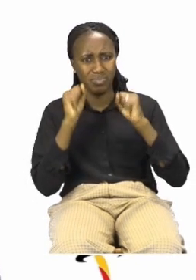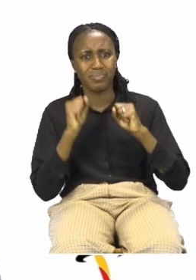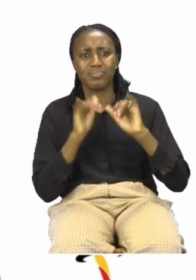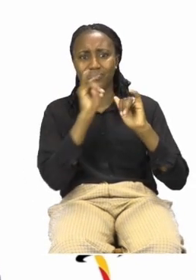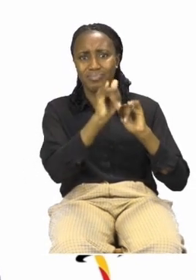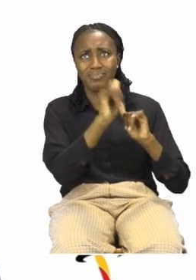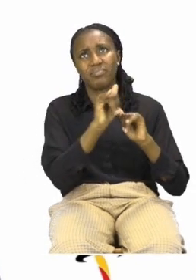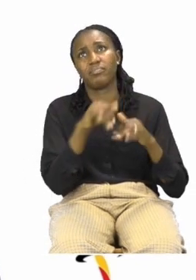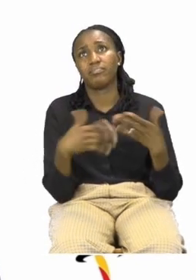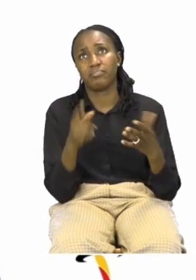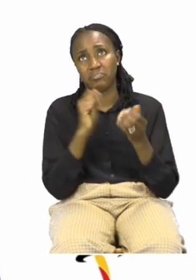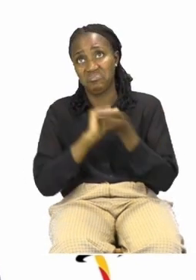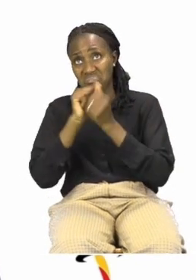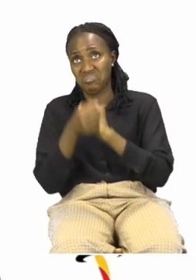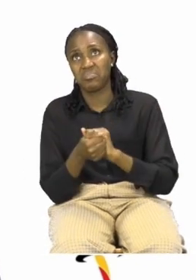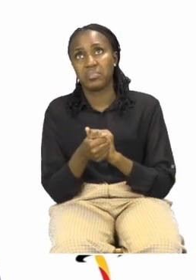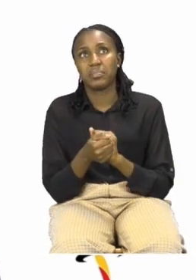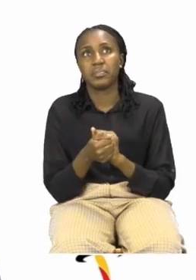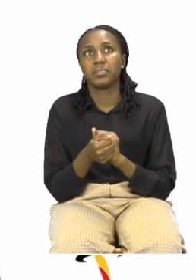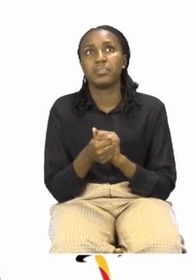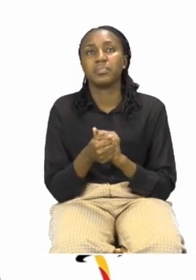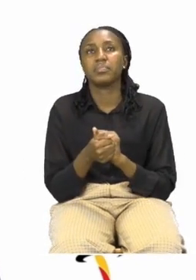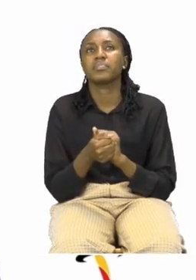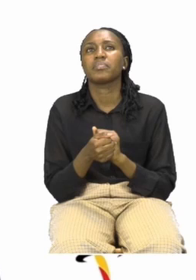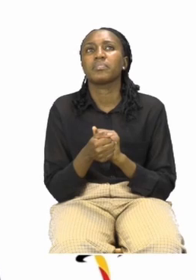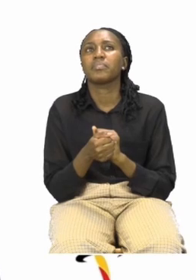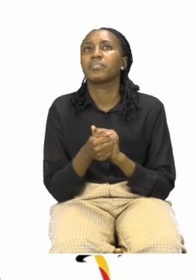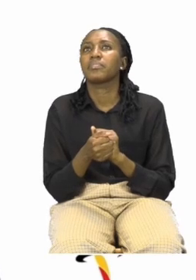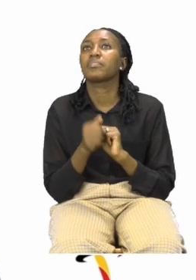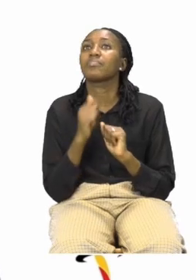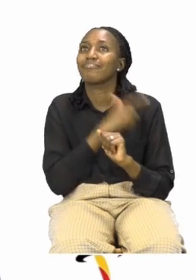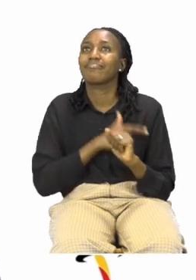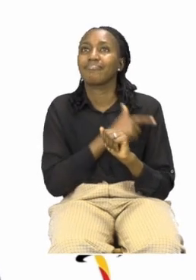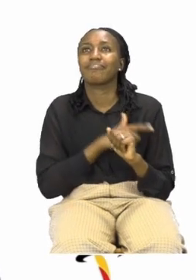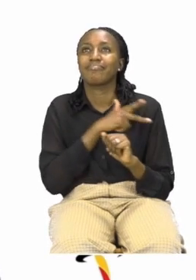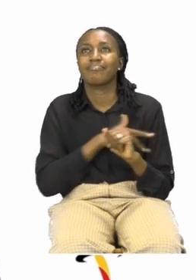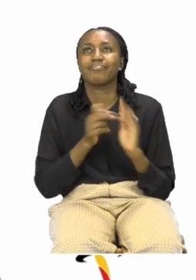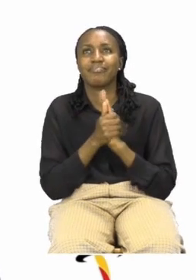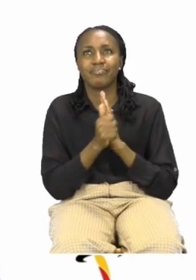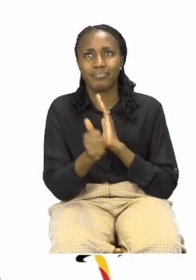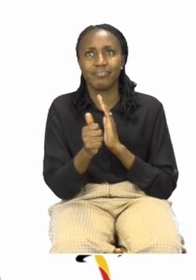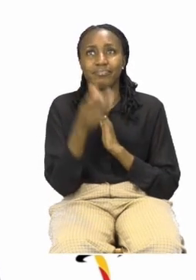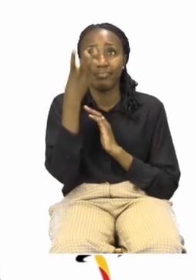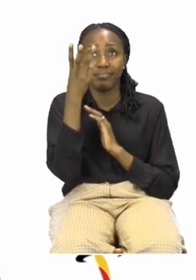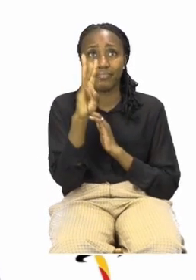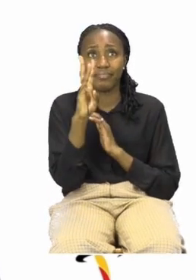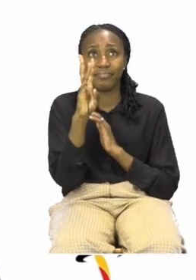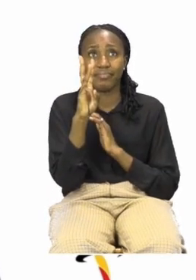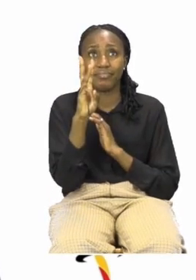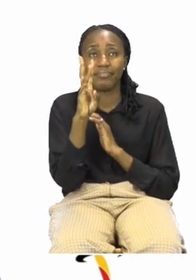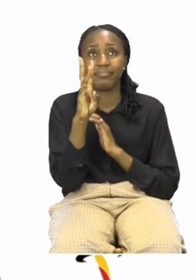the fortunate part that I can also be able to mention is because of professionalization of sports codes, 6 of them, we are very fortunate